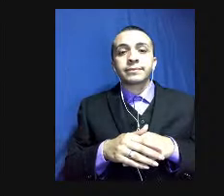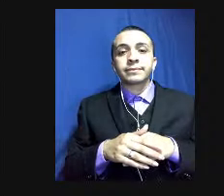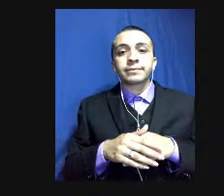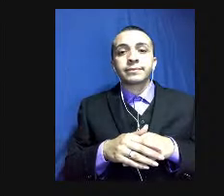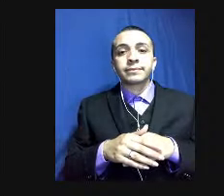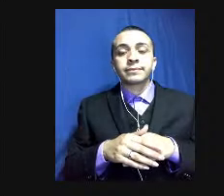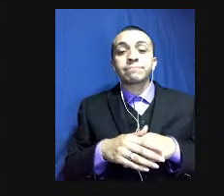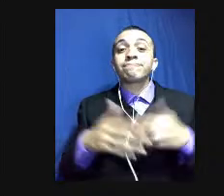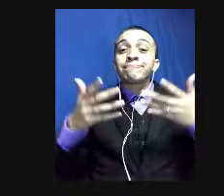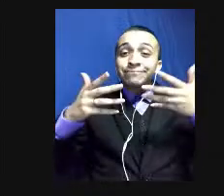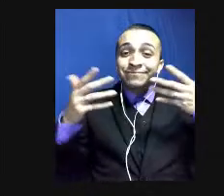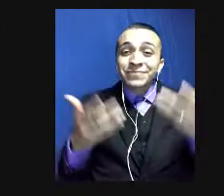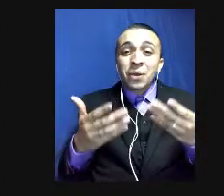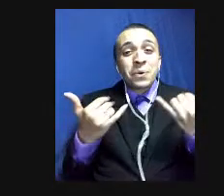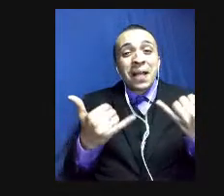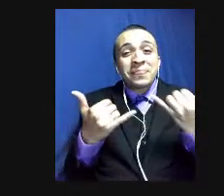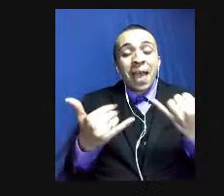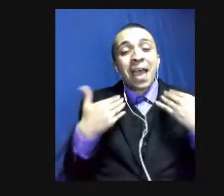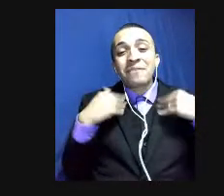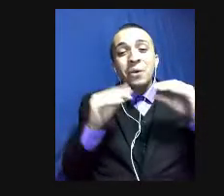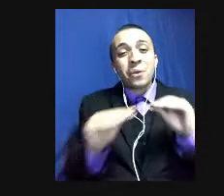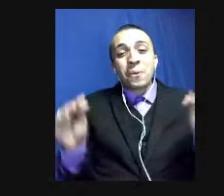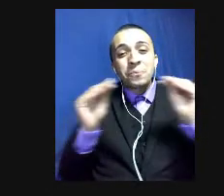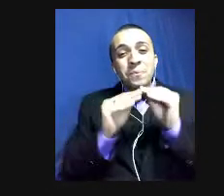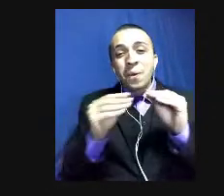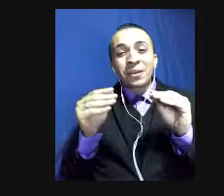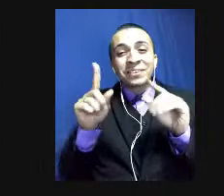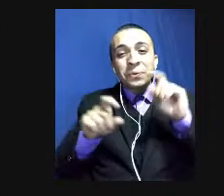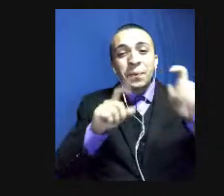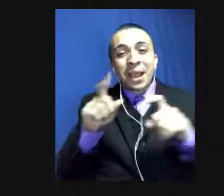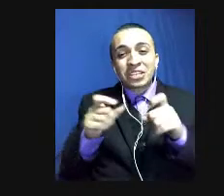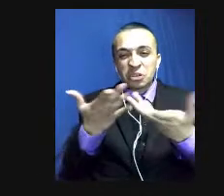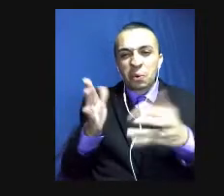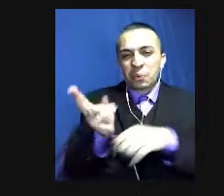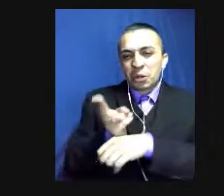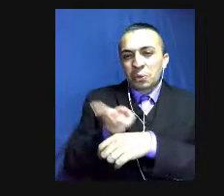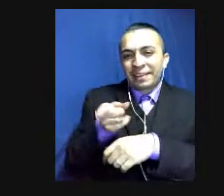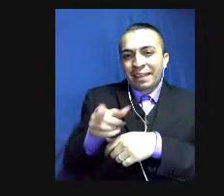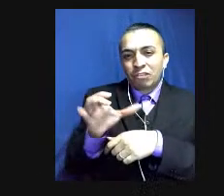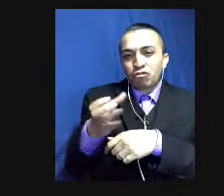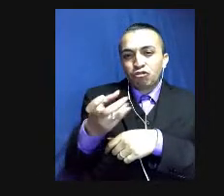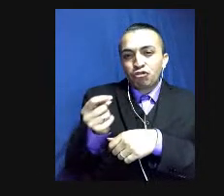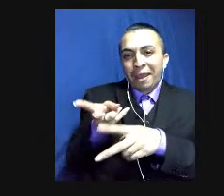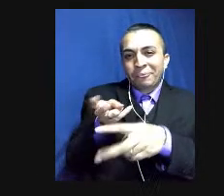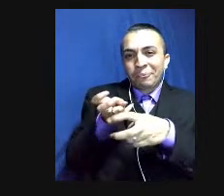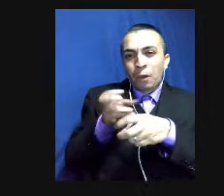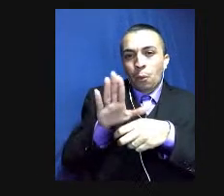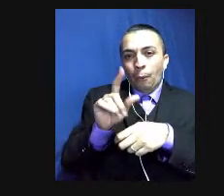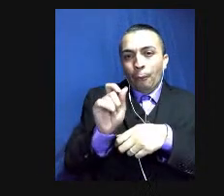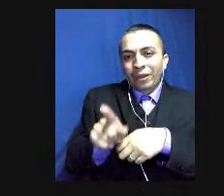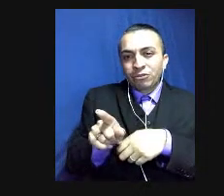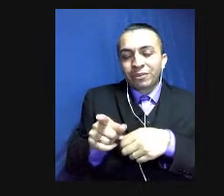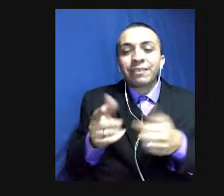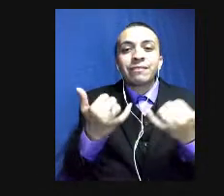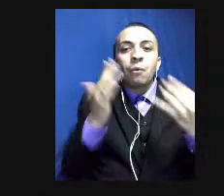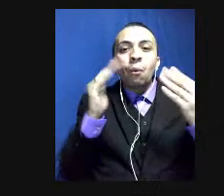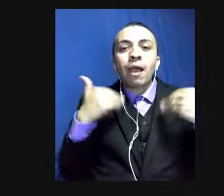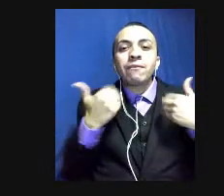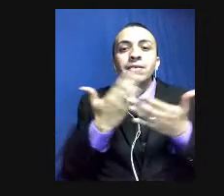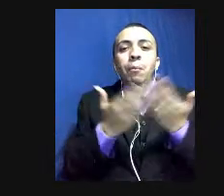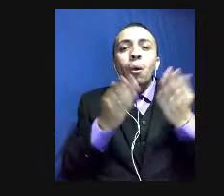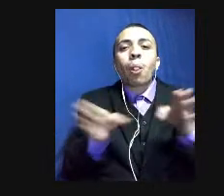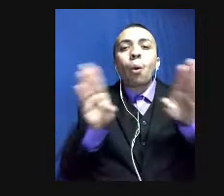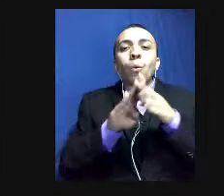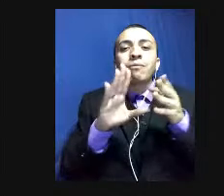Well, with that, we don't have any other questions. We've been using the chat to be able to get your questions. We are going to have some closing comments by our